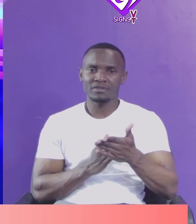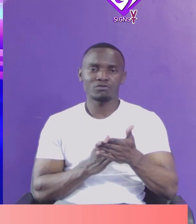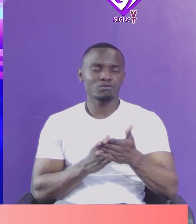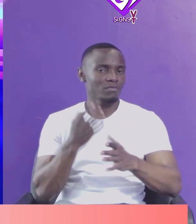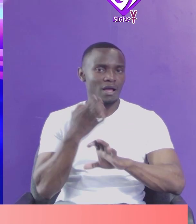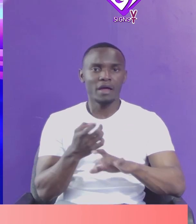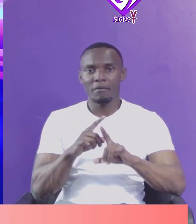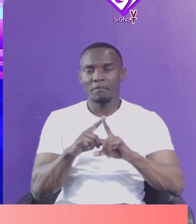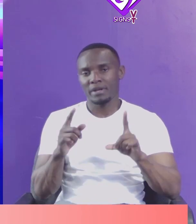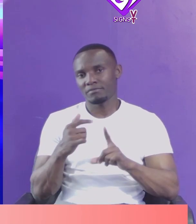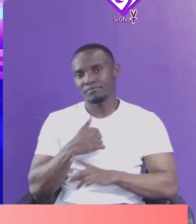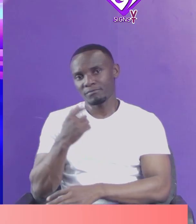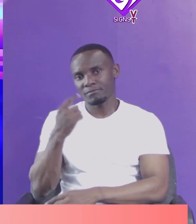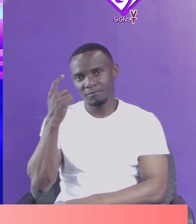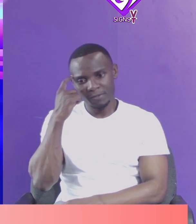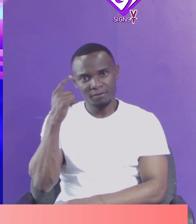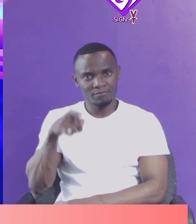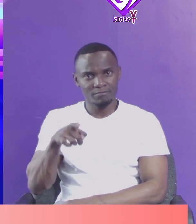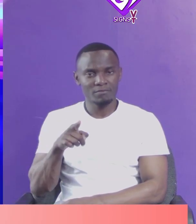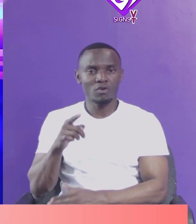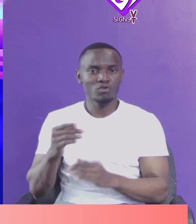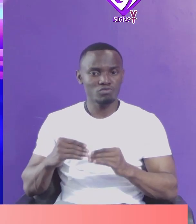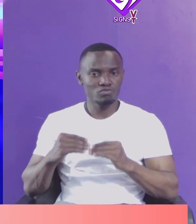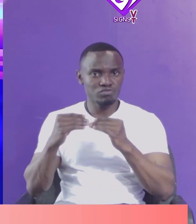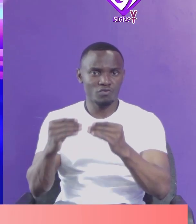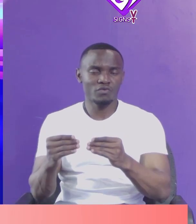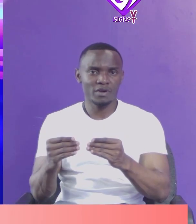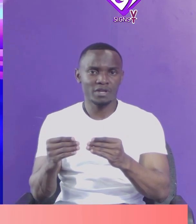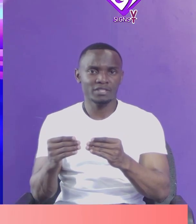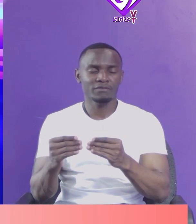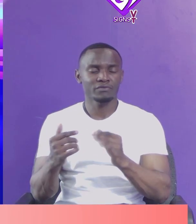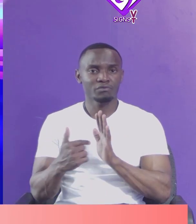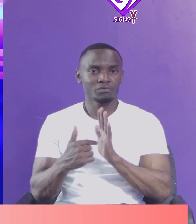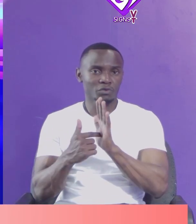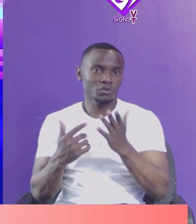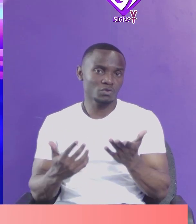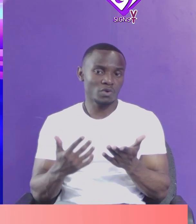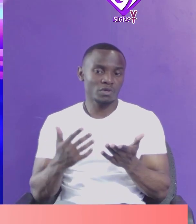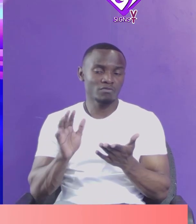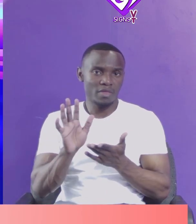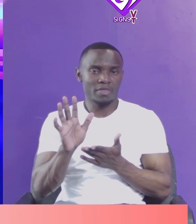I think them being able to go forward and score a goal was still like they kind of shows the attacking